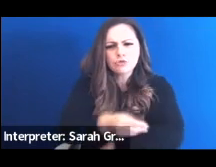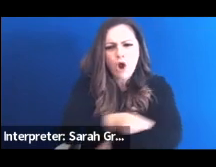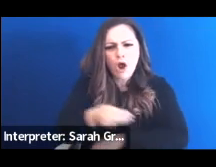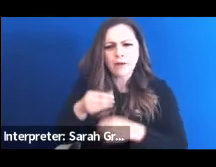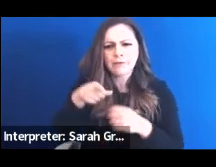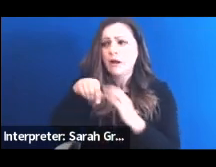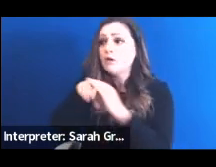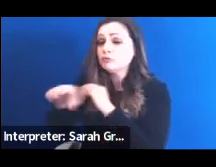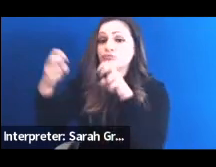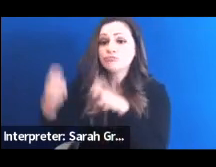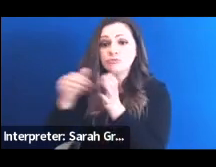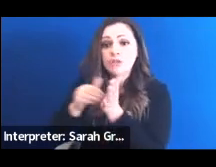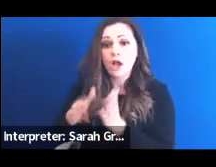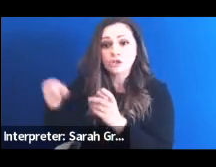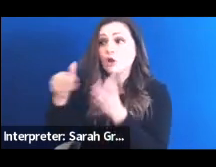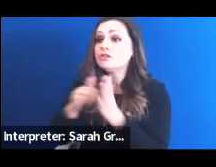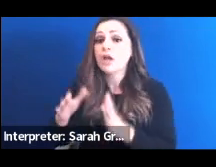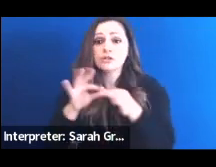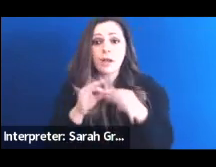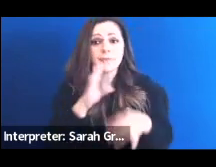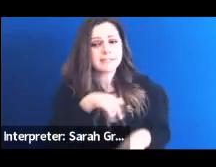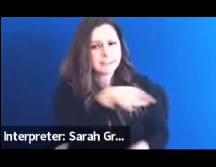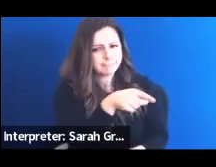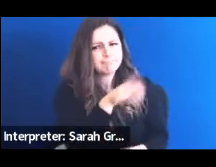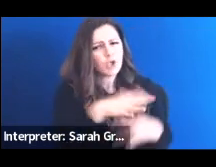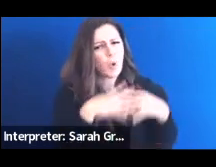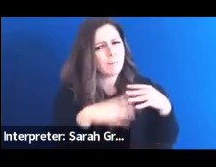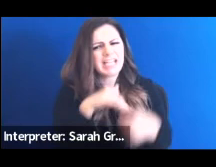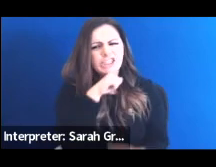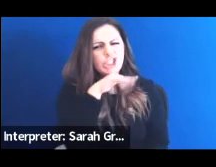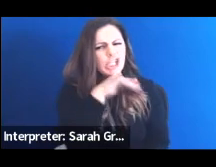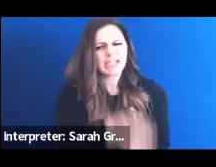said, well, blood work came back dirty for cancer?